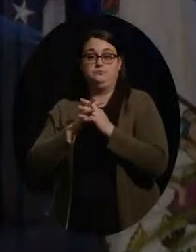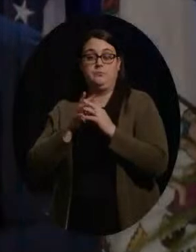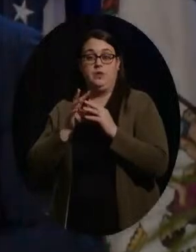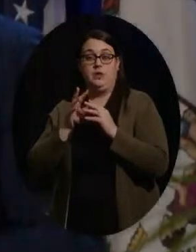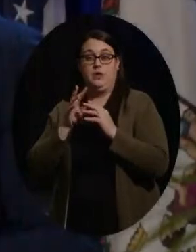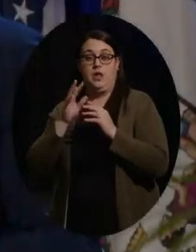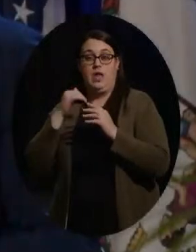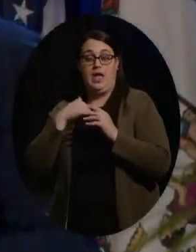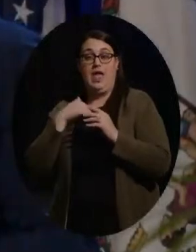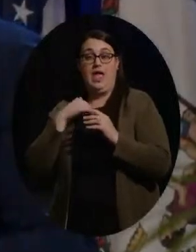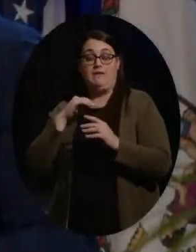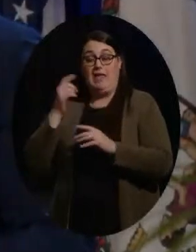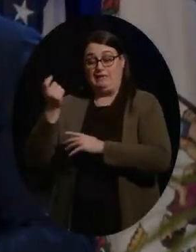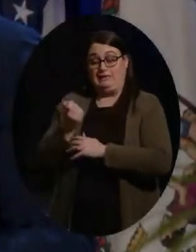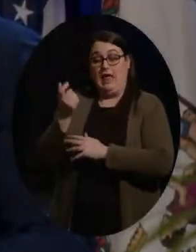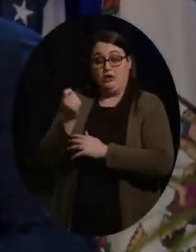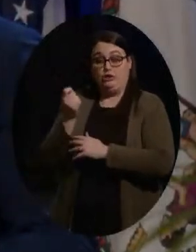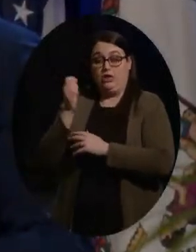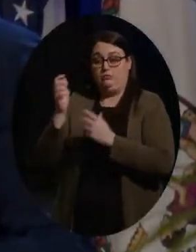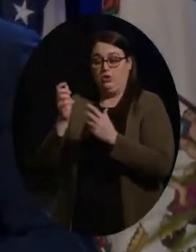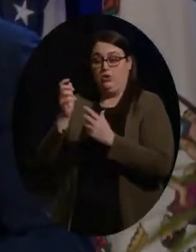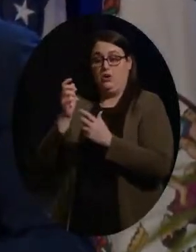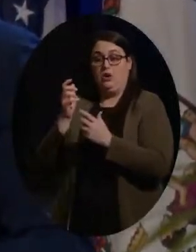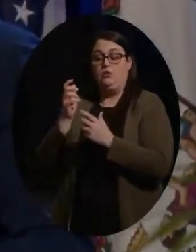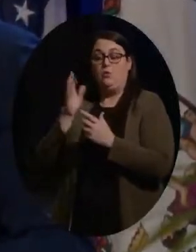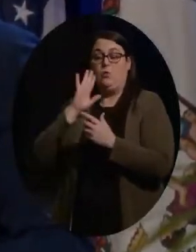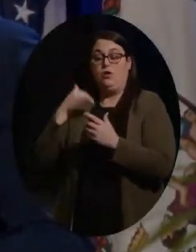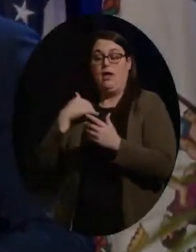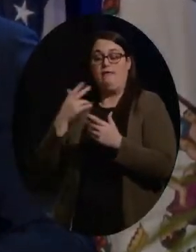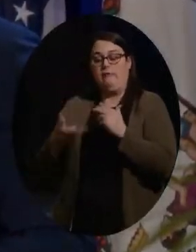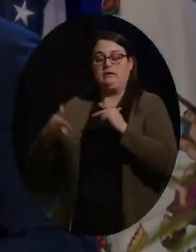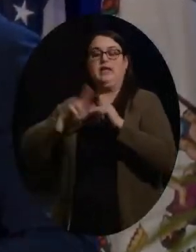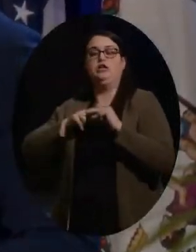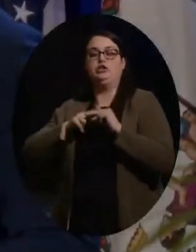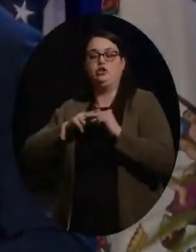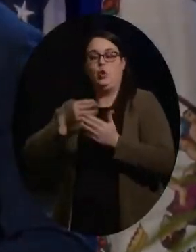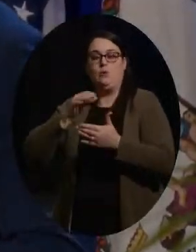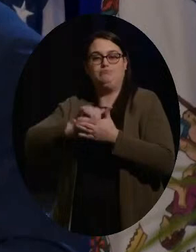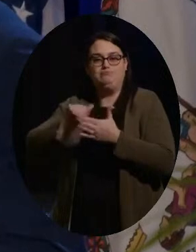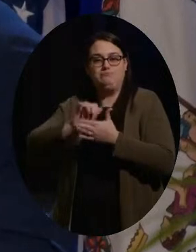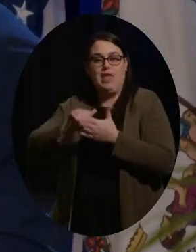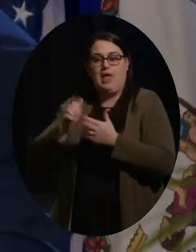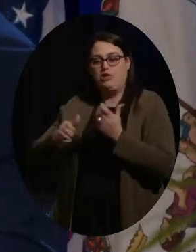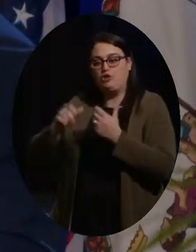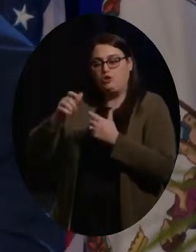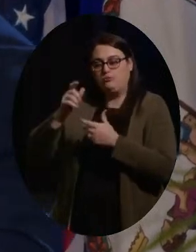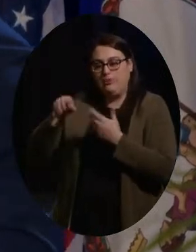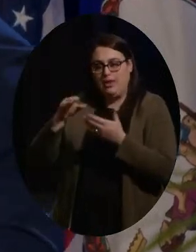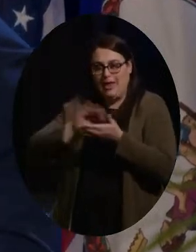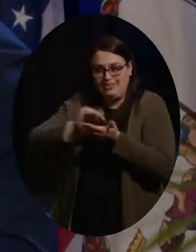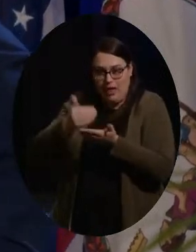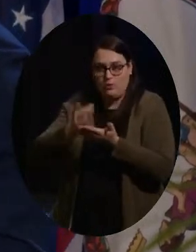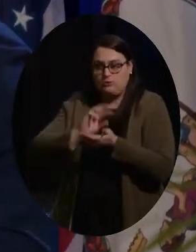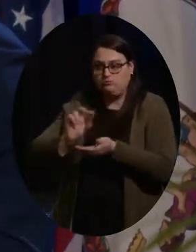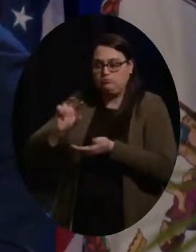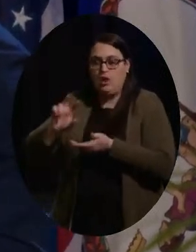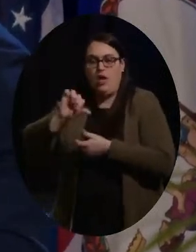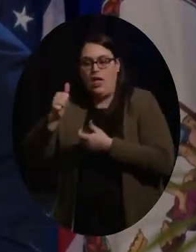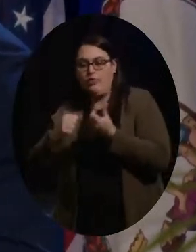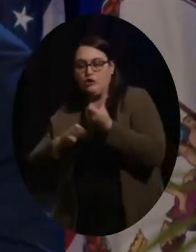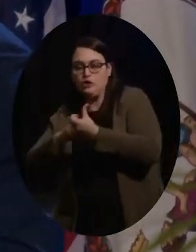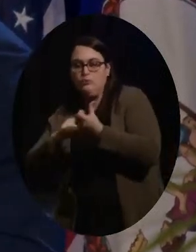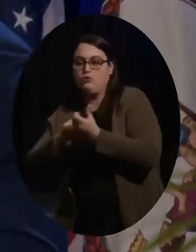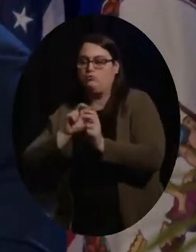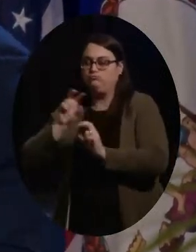We will pair a traditional scholarship with a monthly cash allowance, mentorship, and additional supports so that more